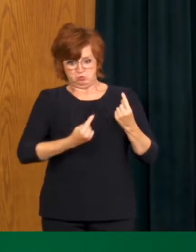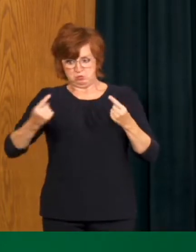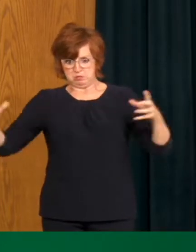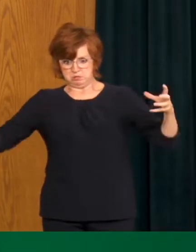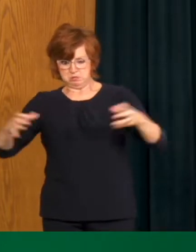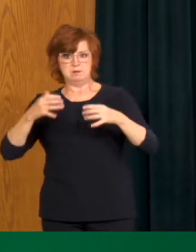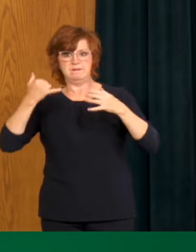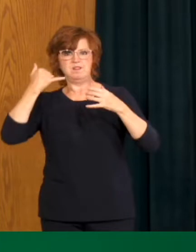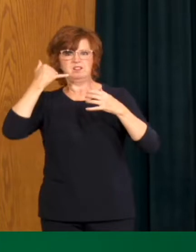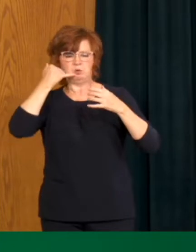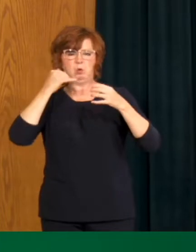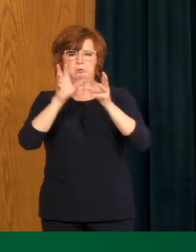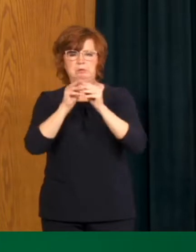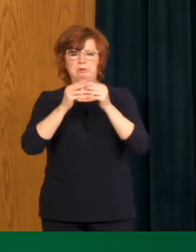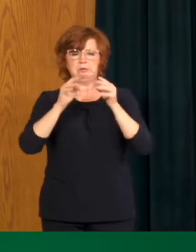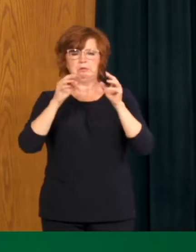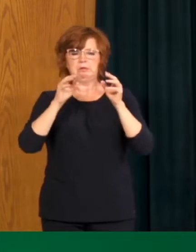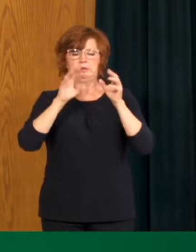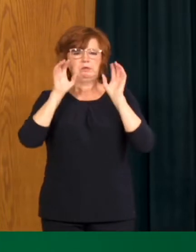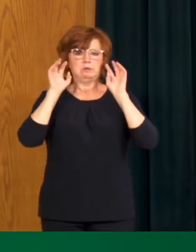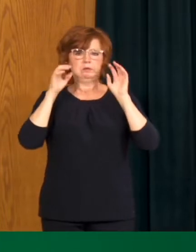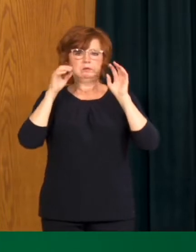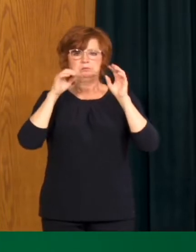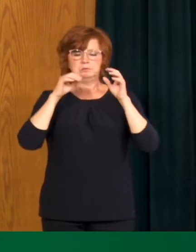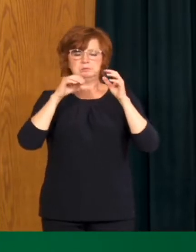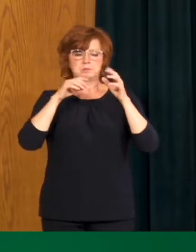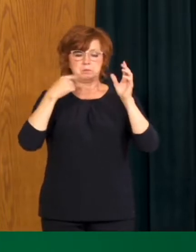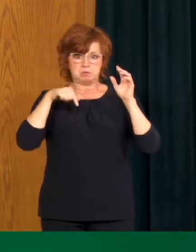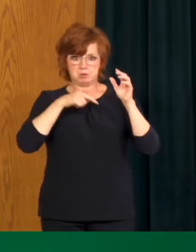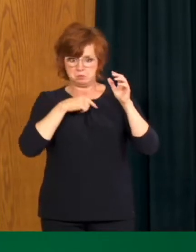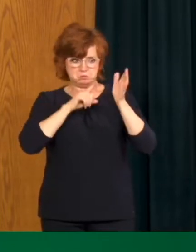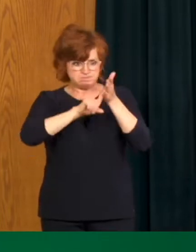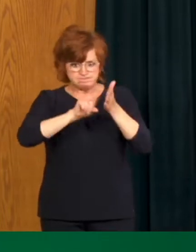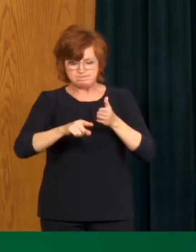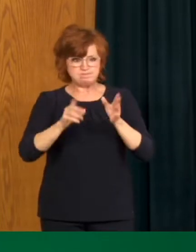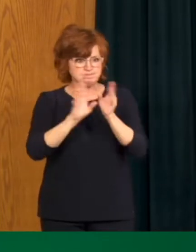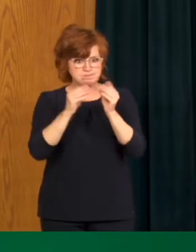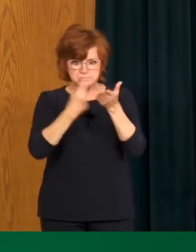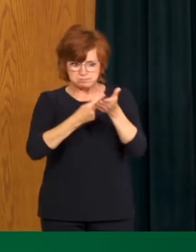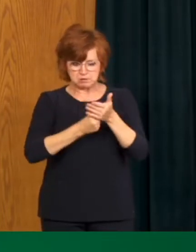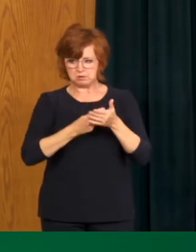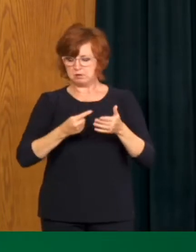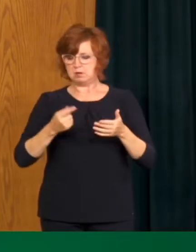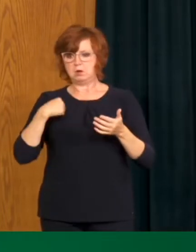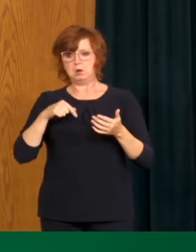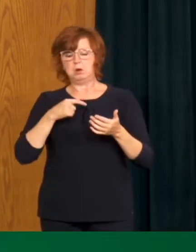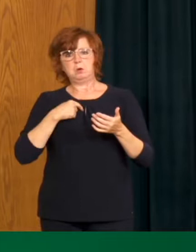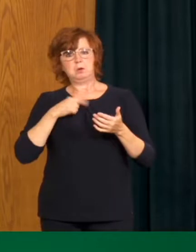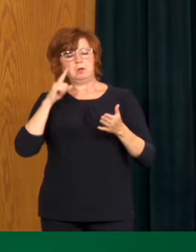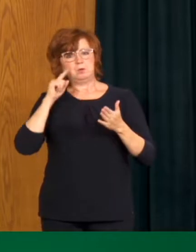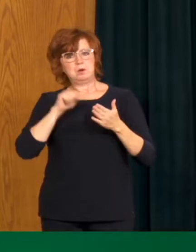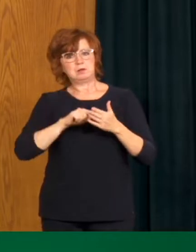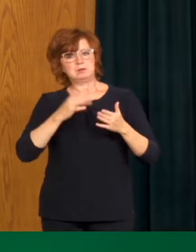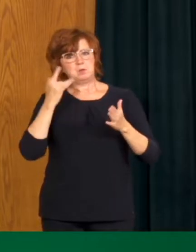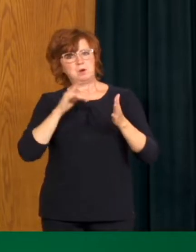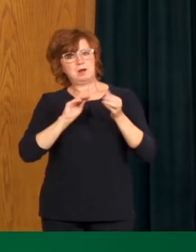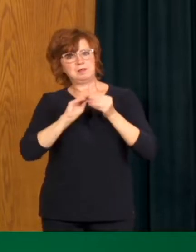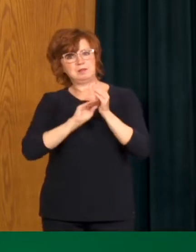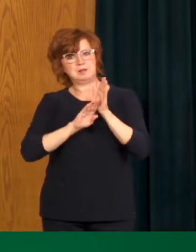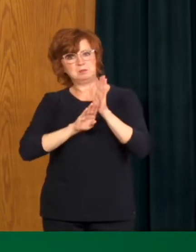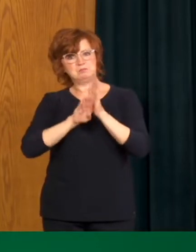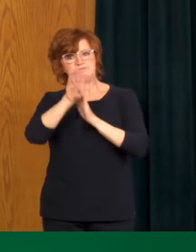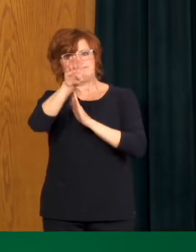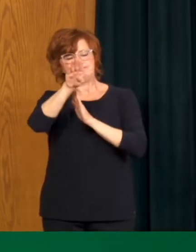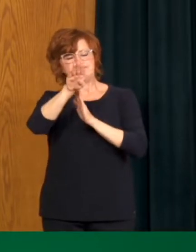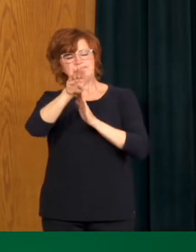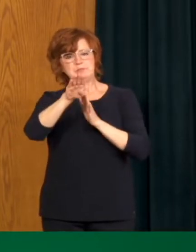tracing. While the surge of cases is concerning, we should recognize that we are seeing a surge because we're seeing active case